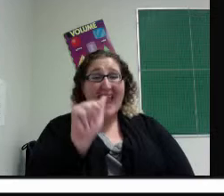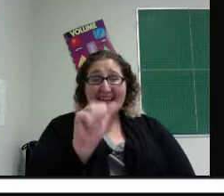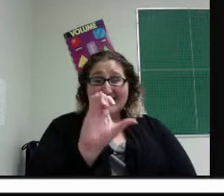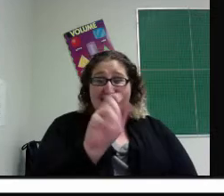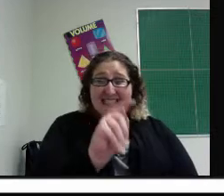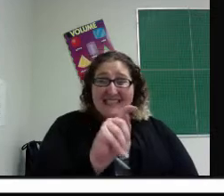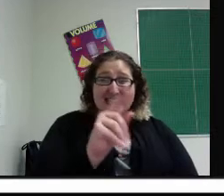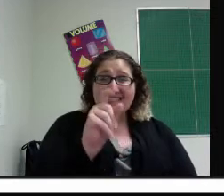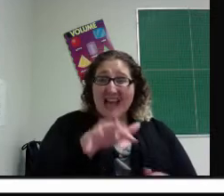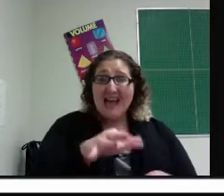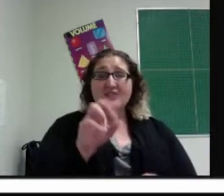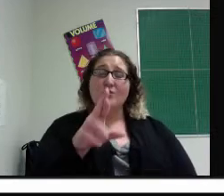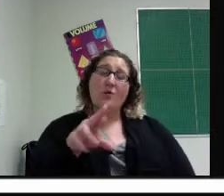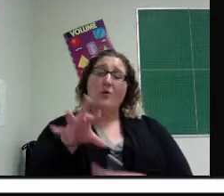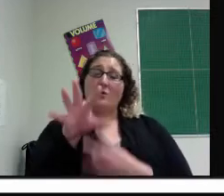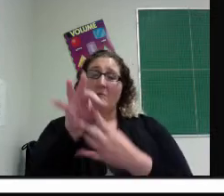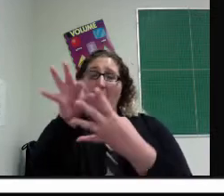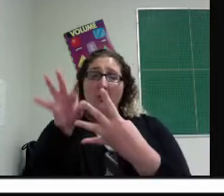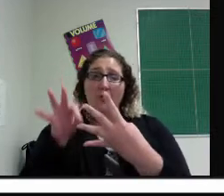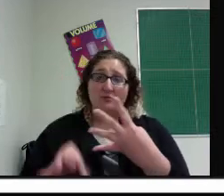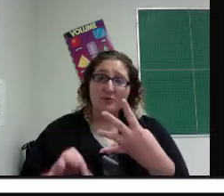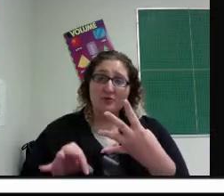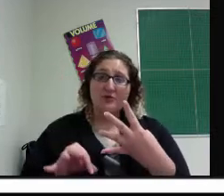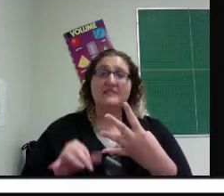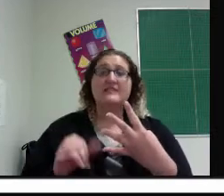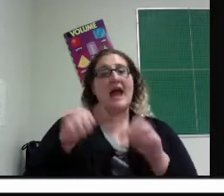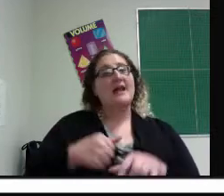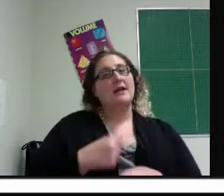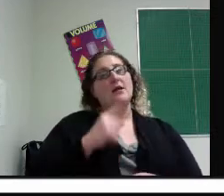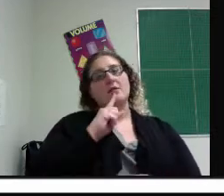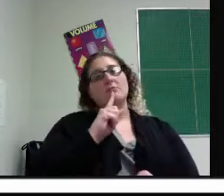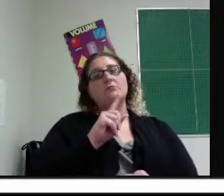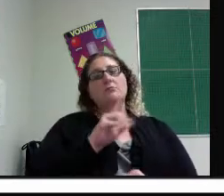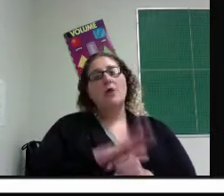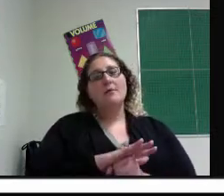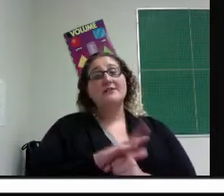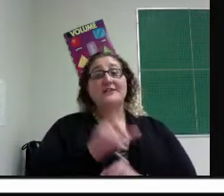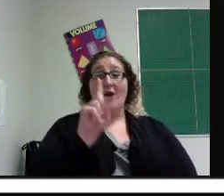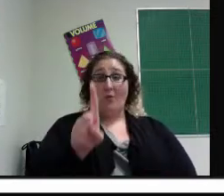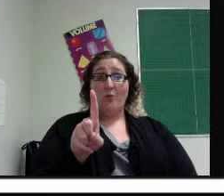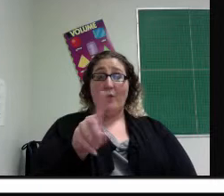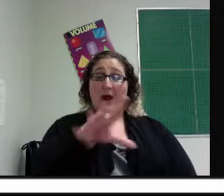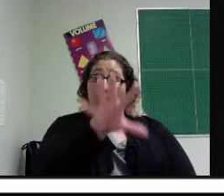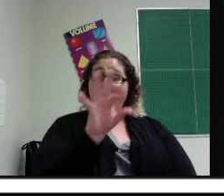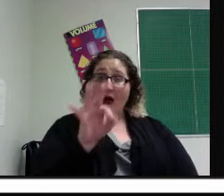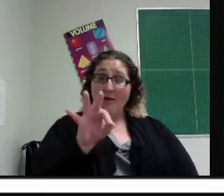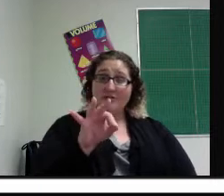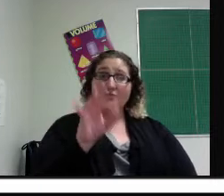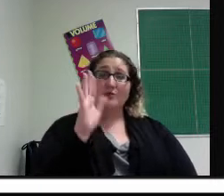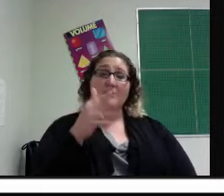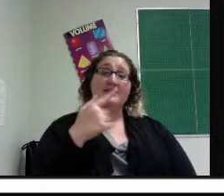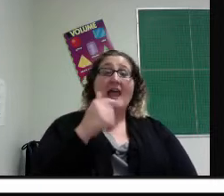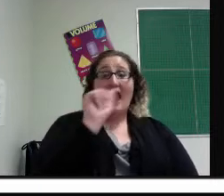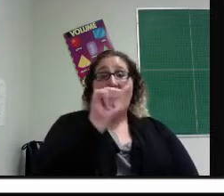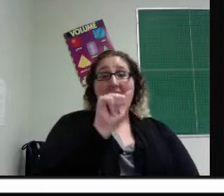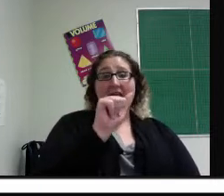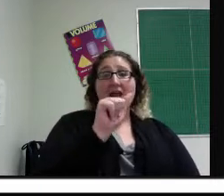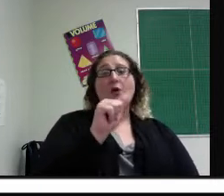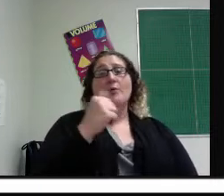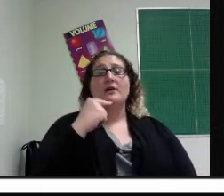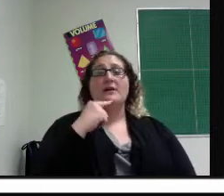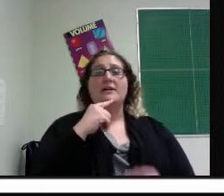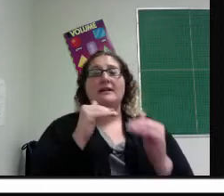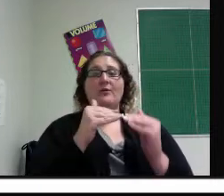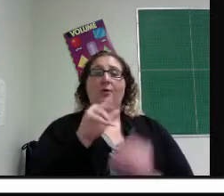or a multiple choice test, I can almost guarantee that one of the choices, and it's probably going to be A, is the answer